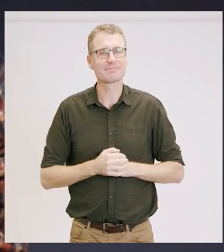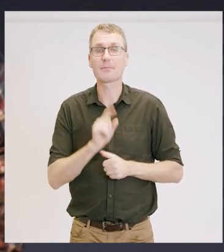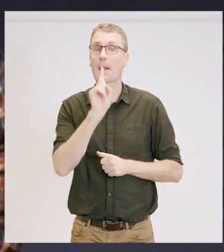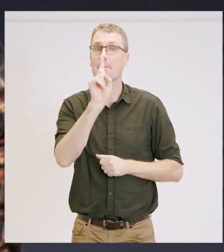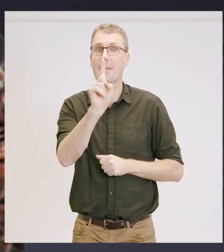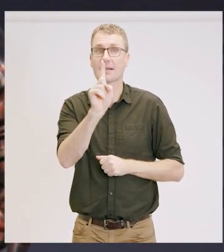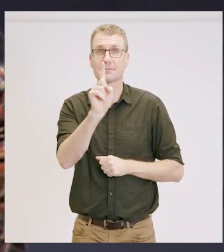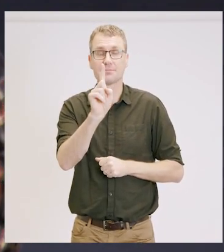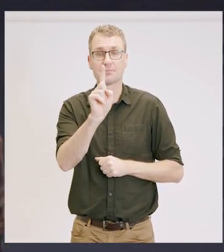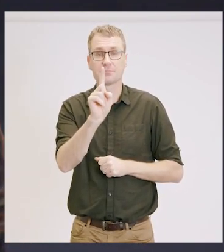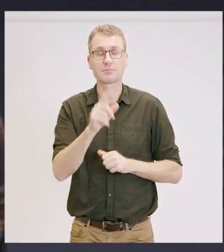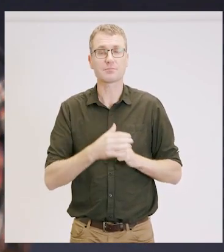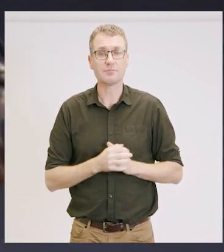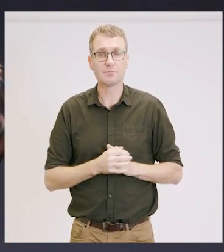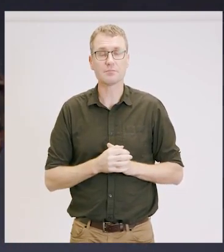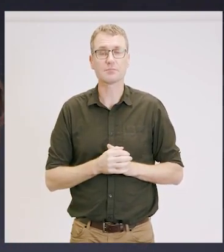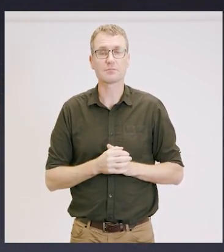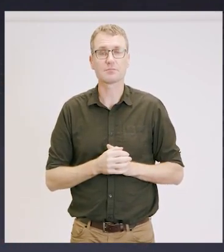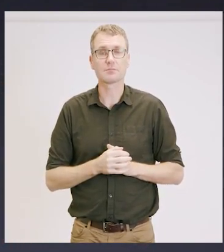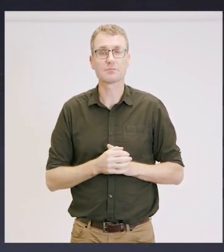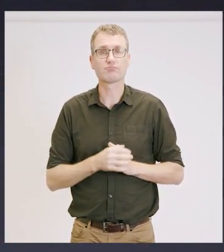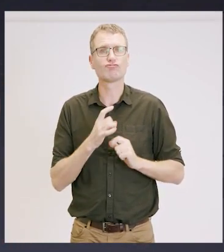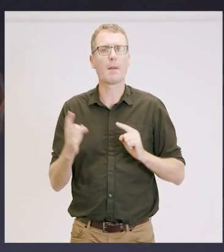that mall, that I can actually just park near there. But